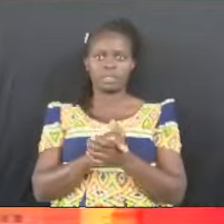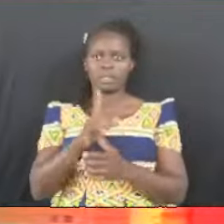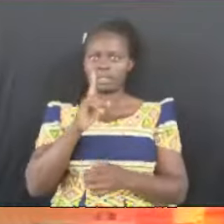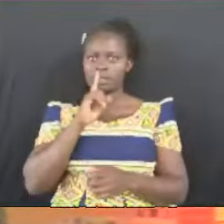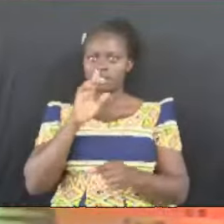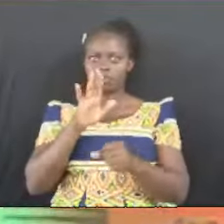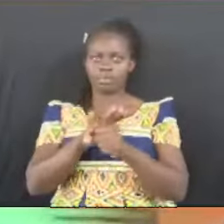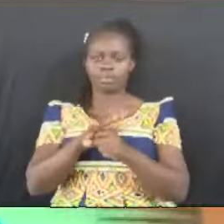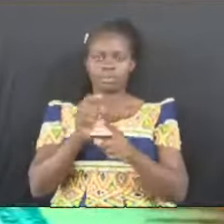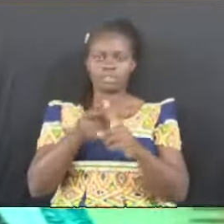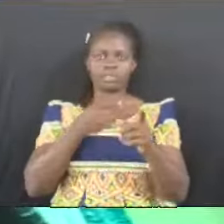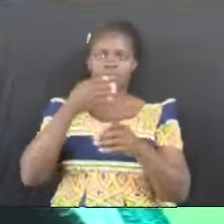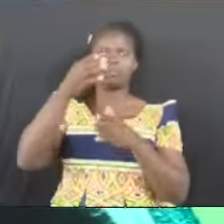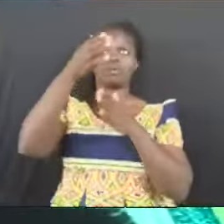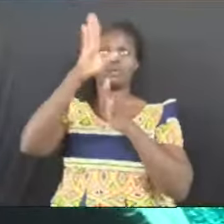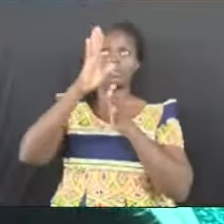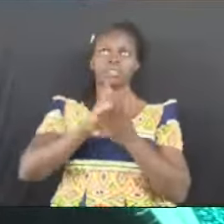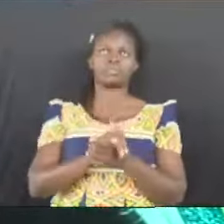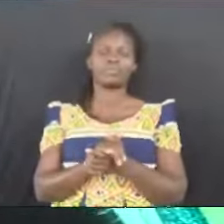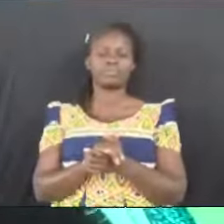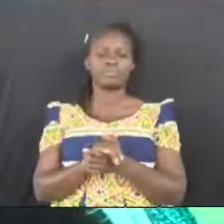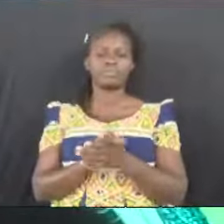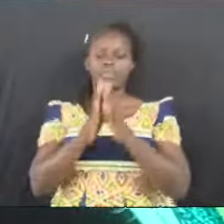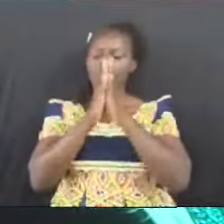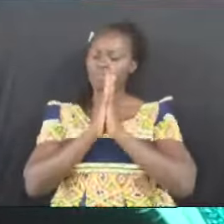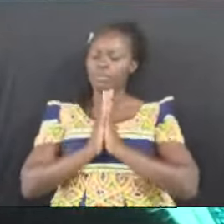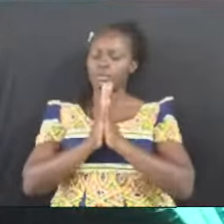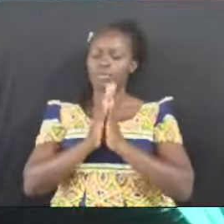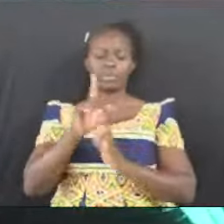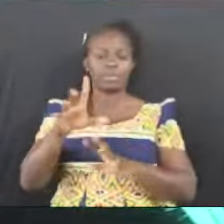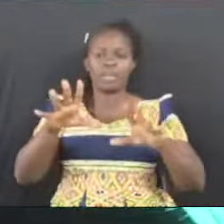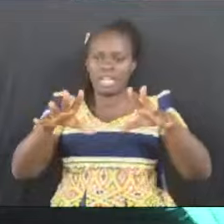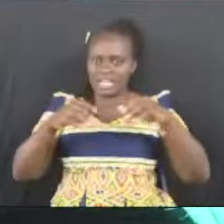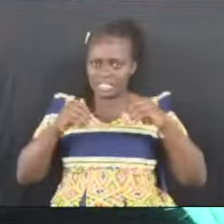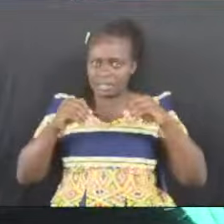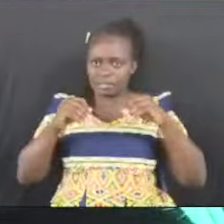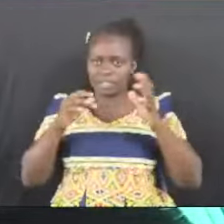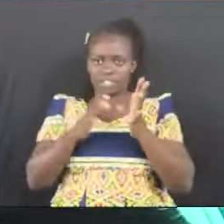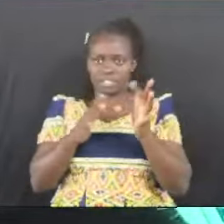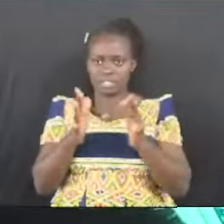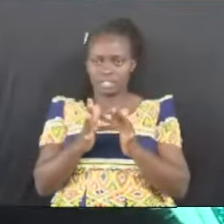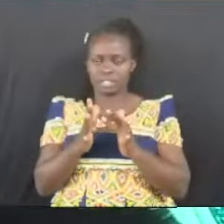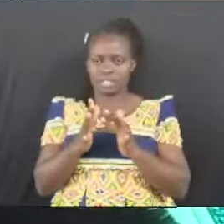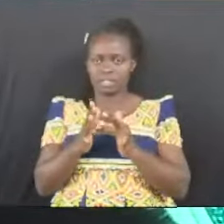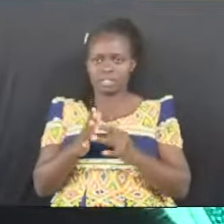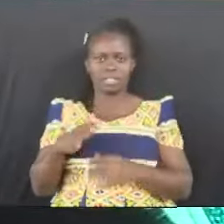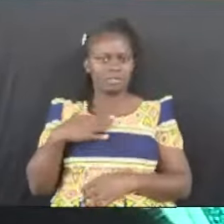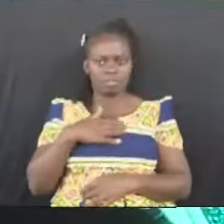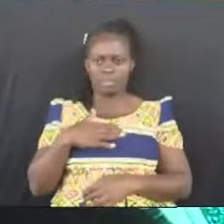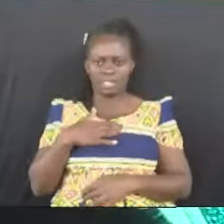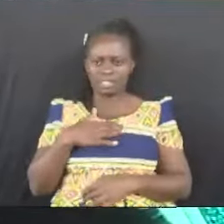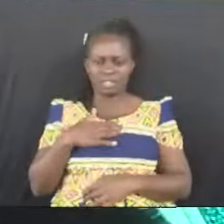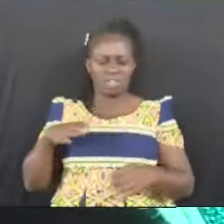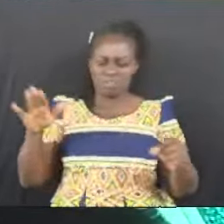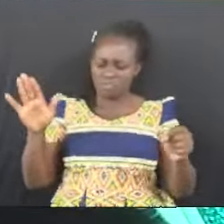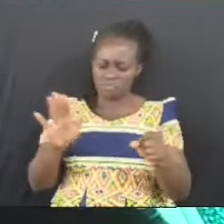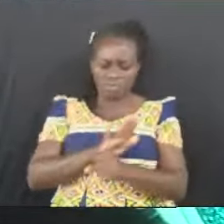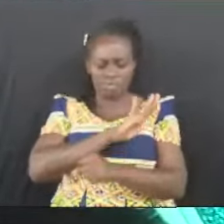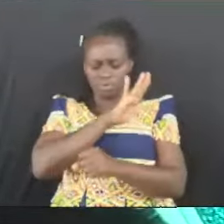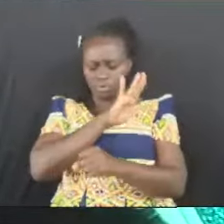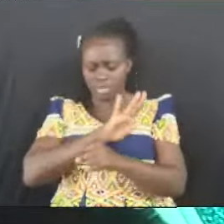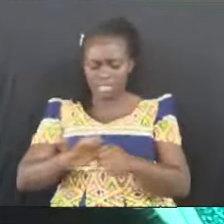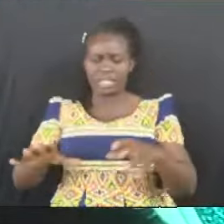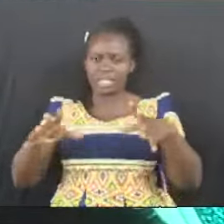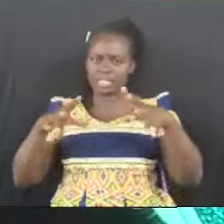Life is that you embrace fully Jesus. I mean, you know, fully, because he